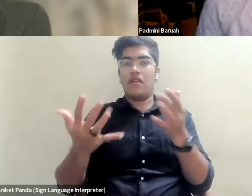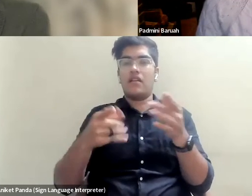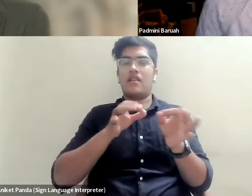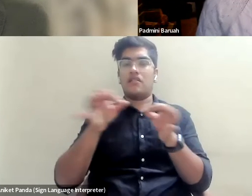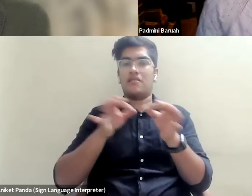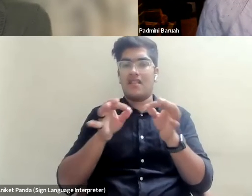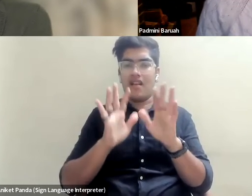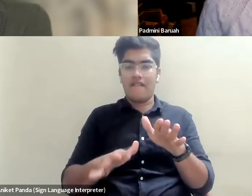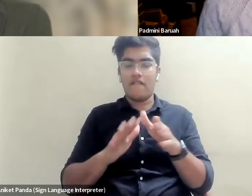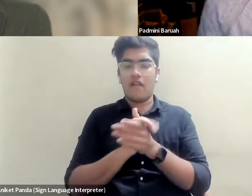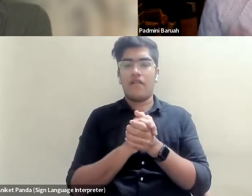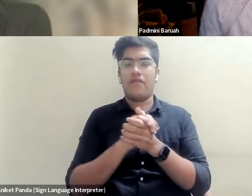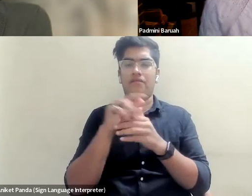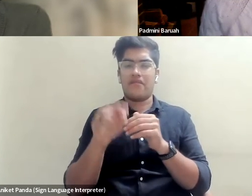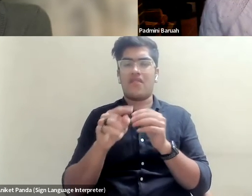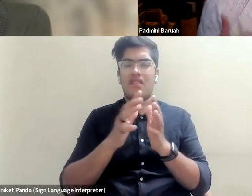a